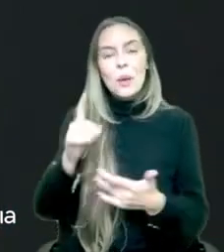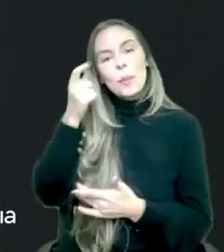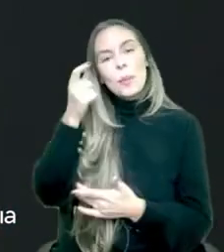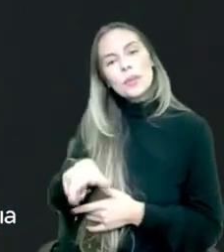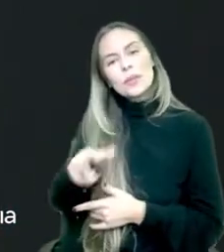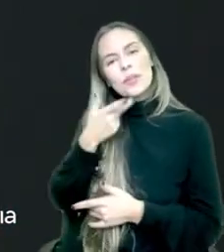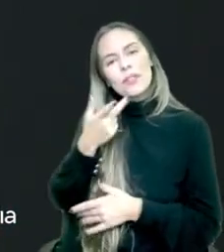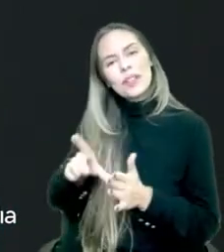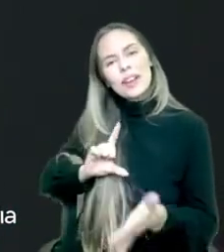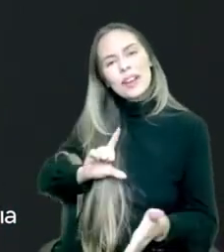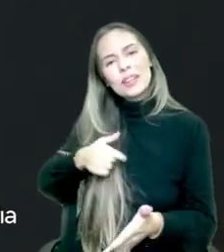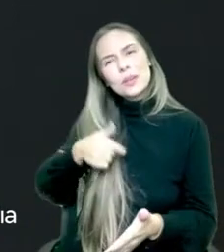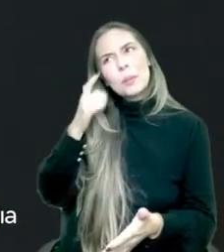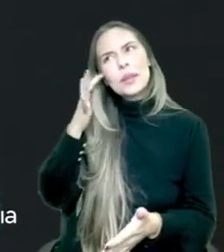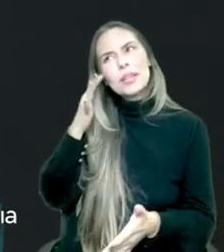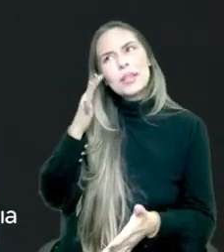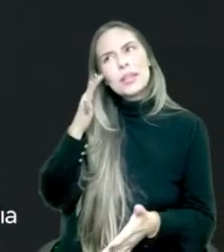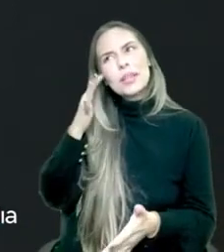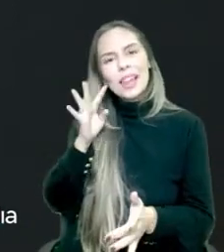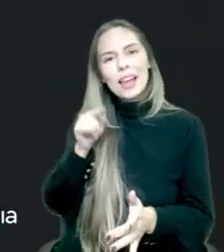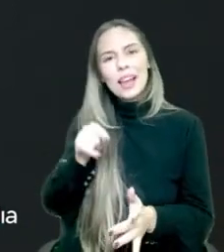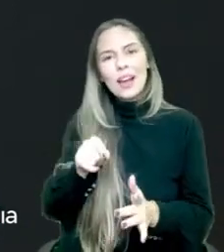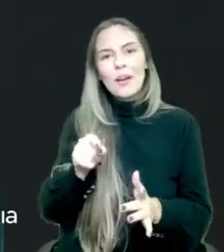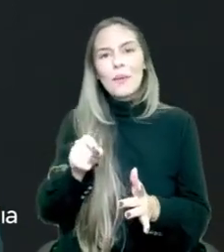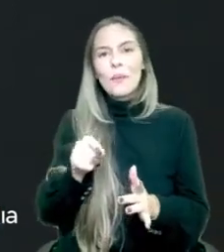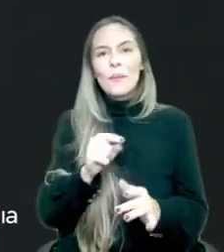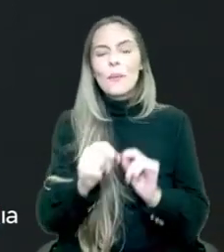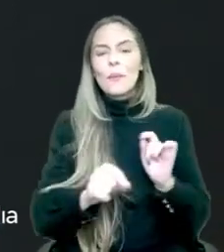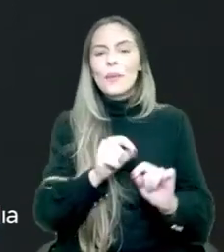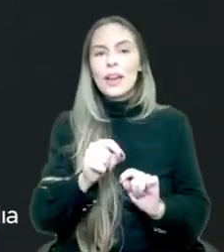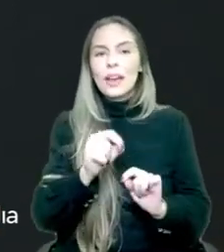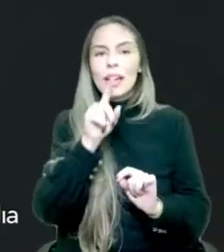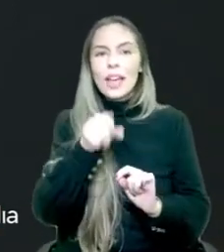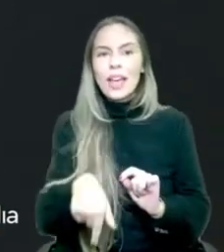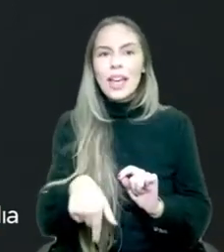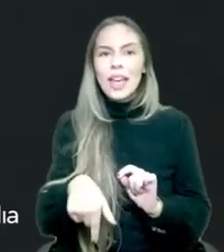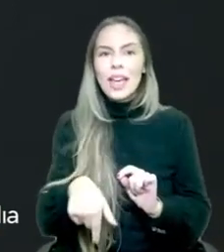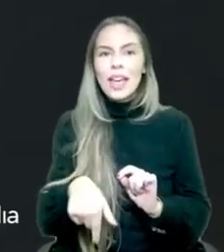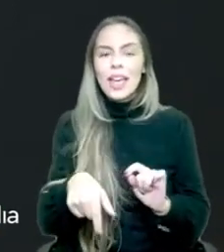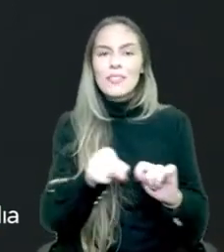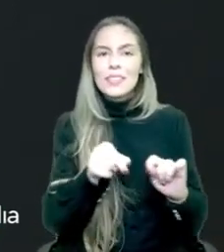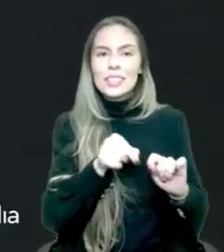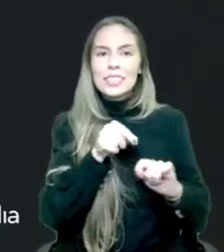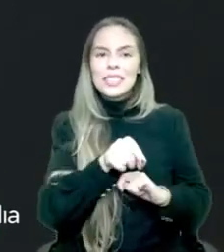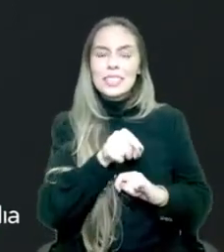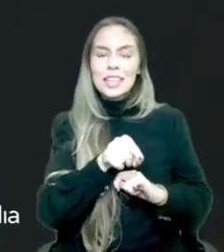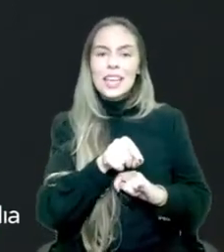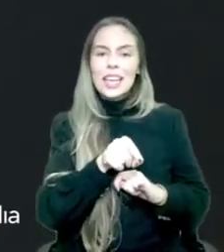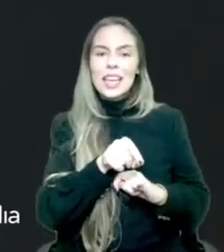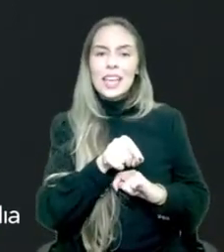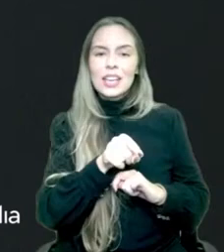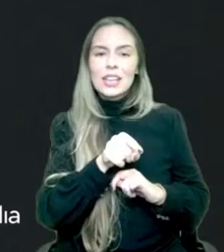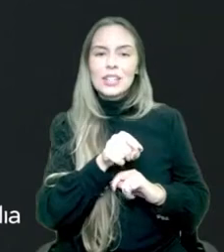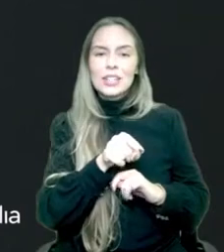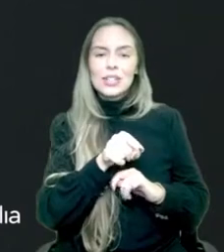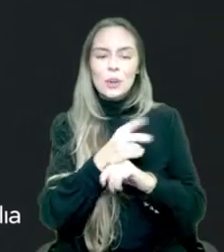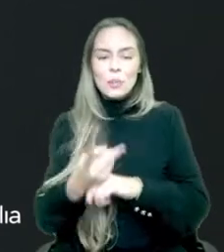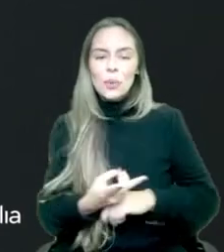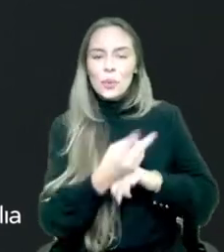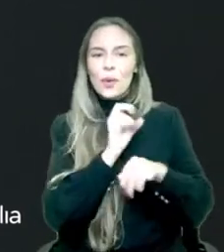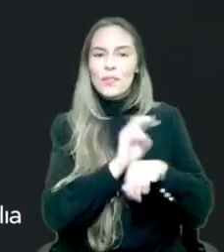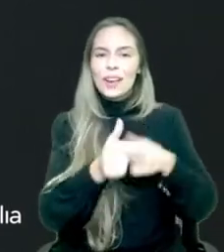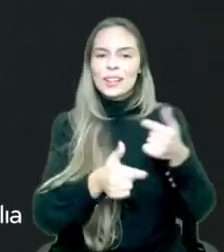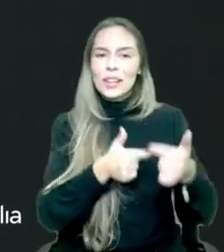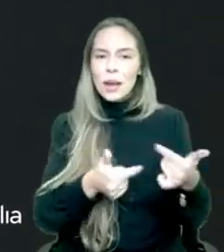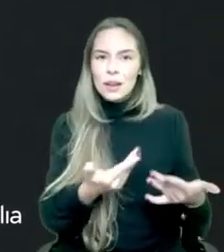panel previously about job searching and job hunting. And imagine a world where it's not, companies aren't just hiring